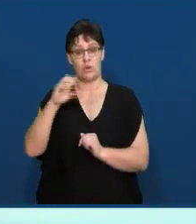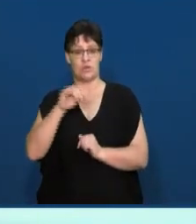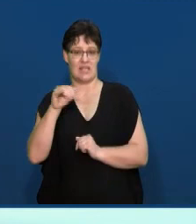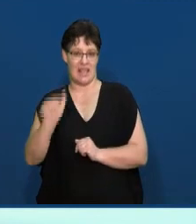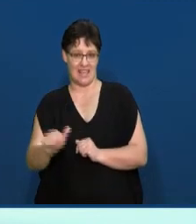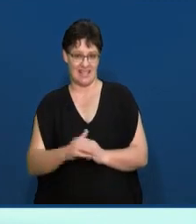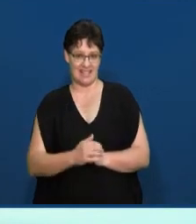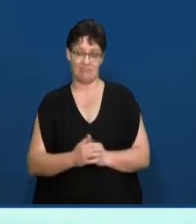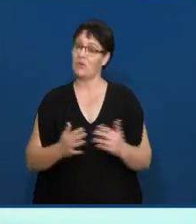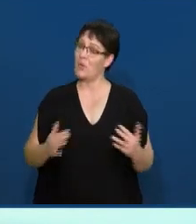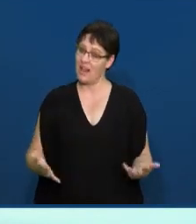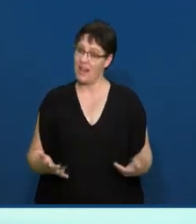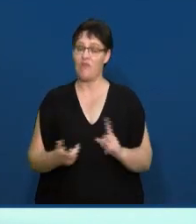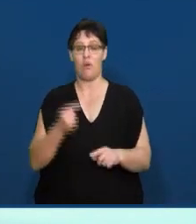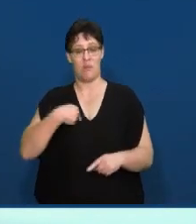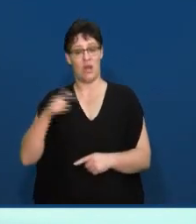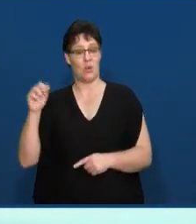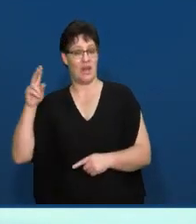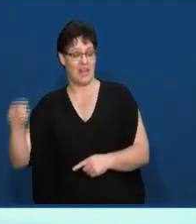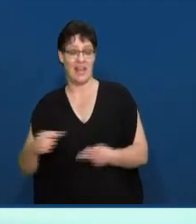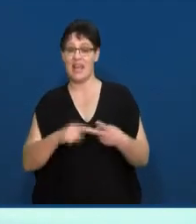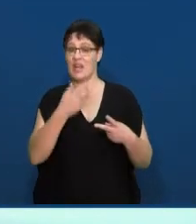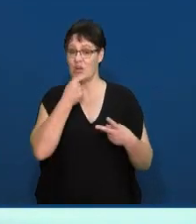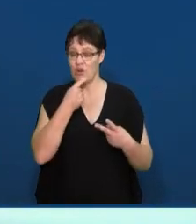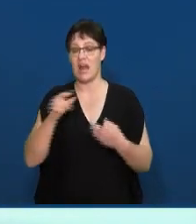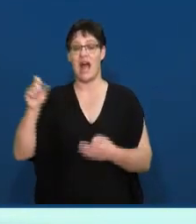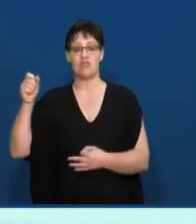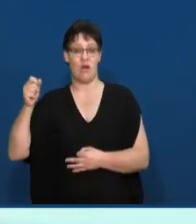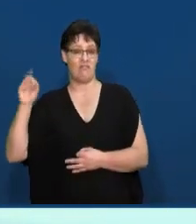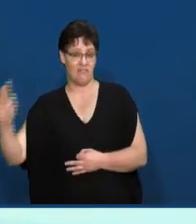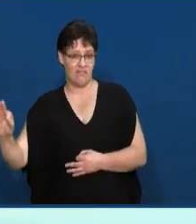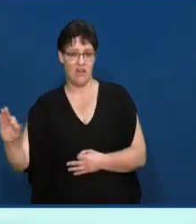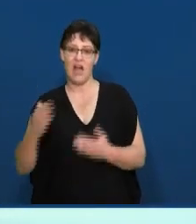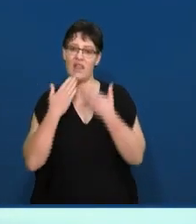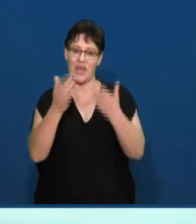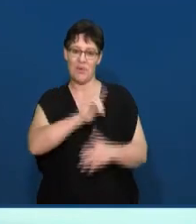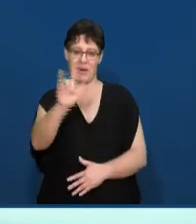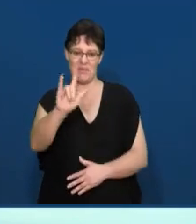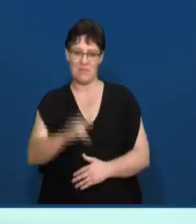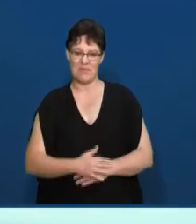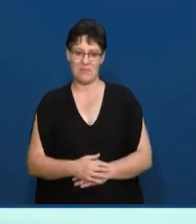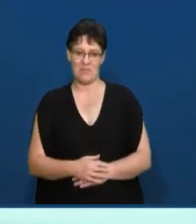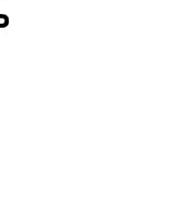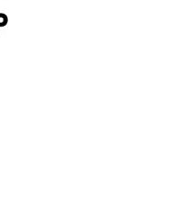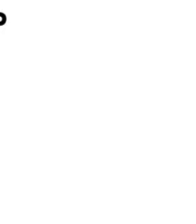www.wazimatrix.co.za. Well then, from me, Looney, Nicolene, and Ashraf, it's thank you and goodbye.